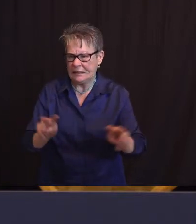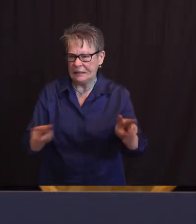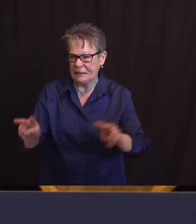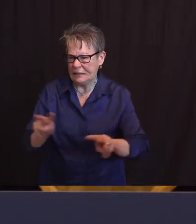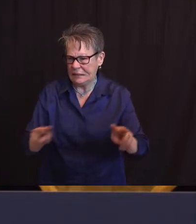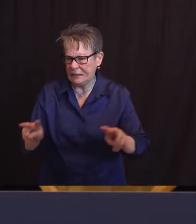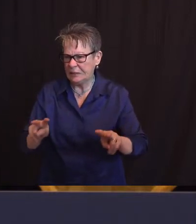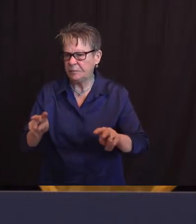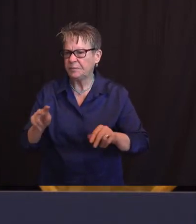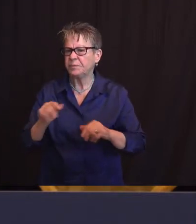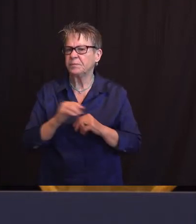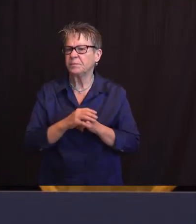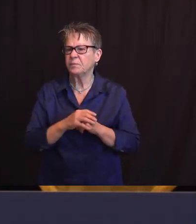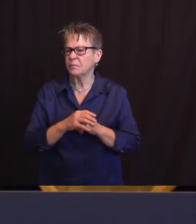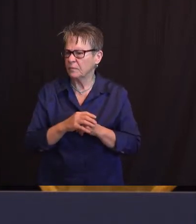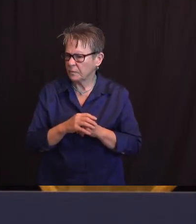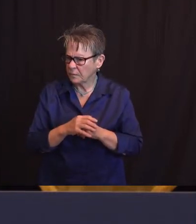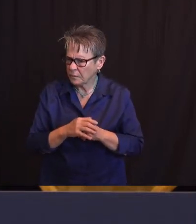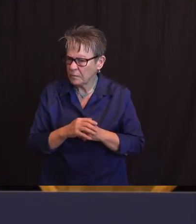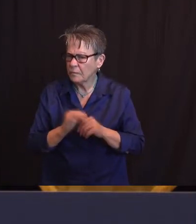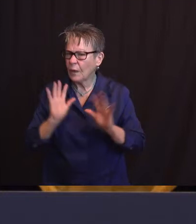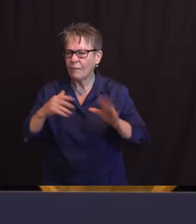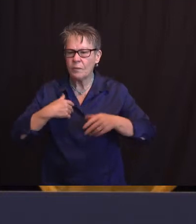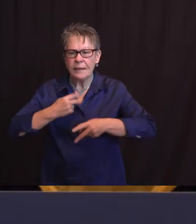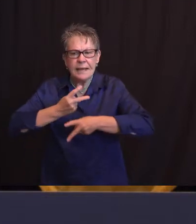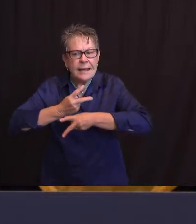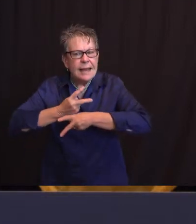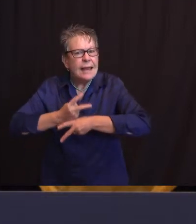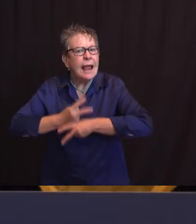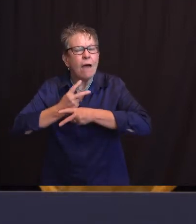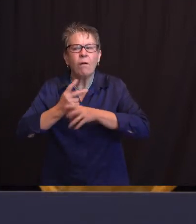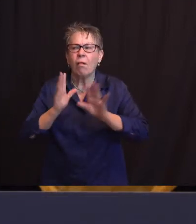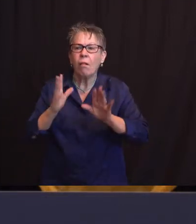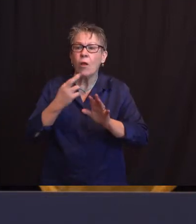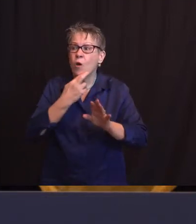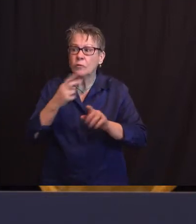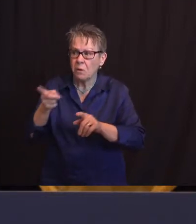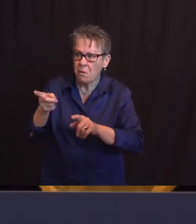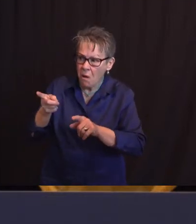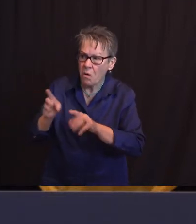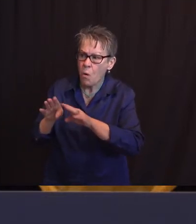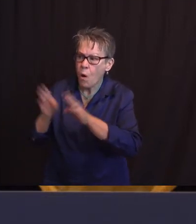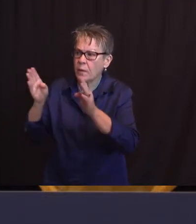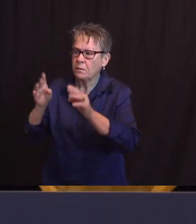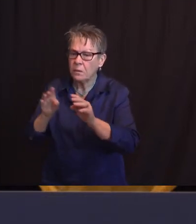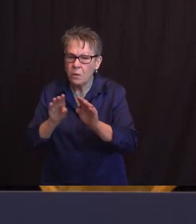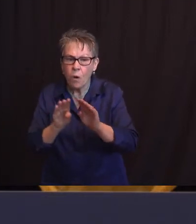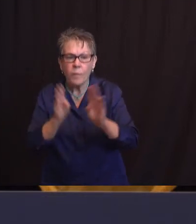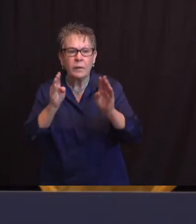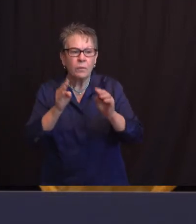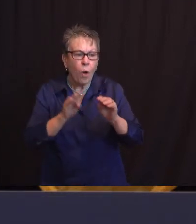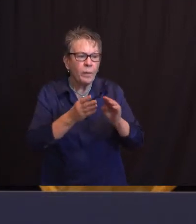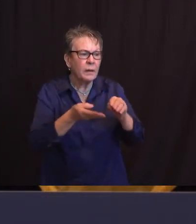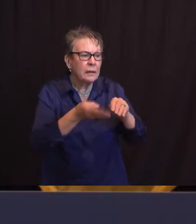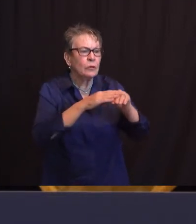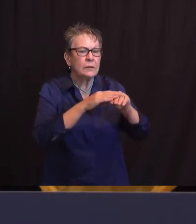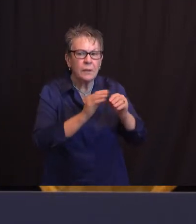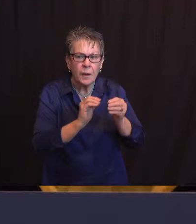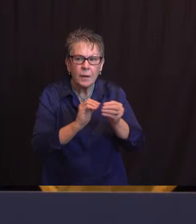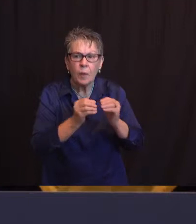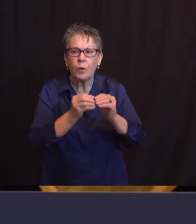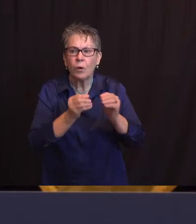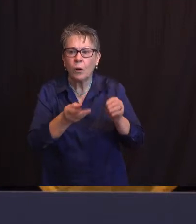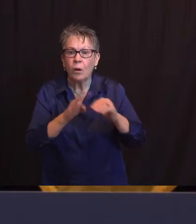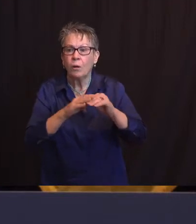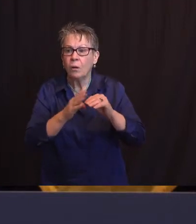We've been very cautious in our reopenings. We've probably taken a lot more heat about being too cautious as opposed to too liberal. I think that's